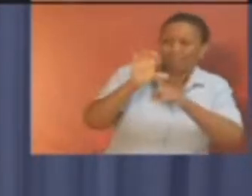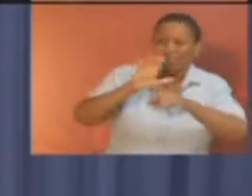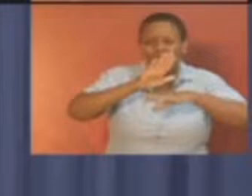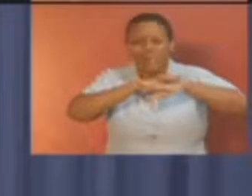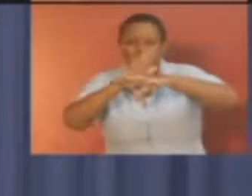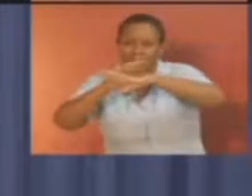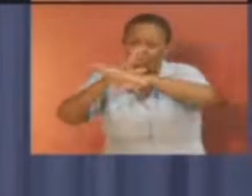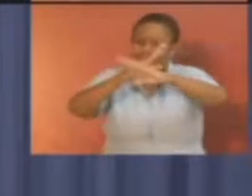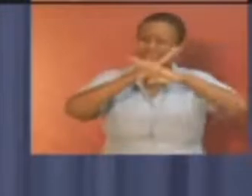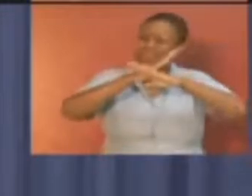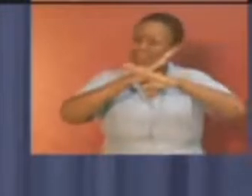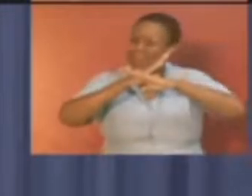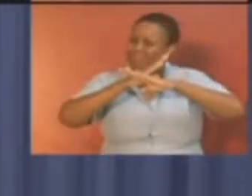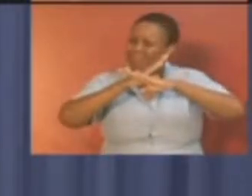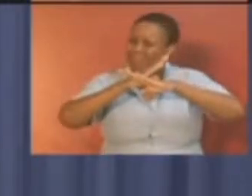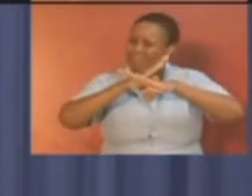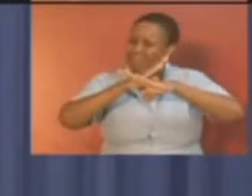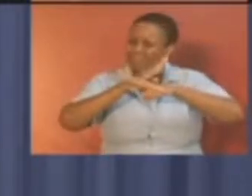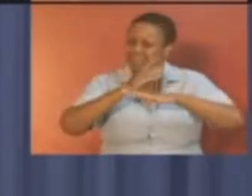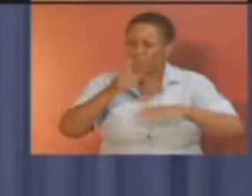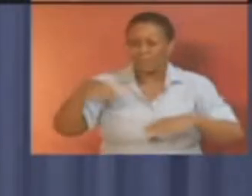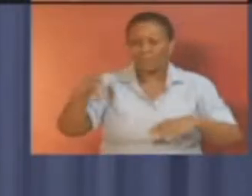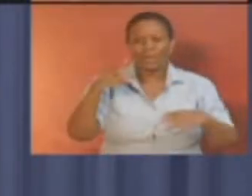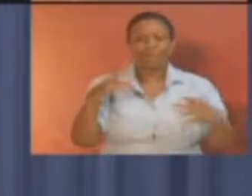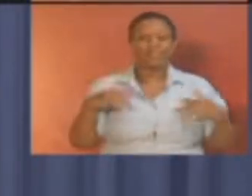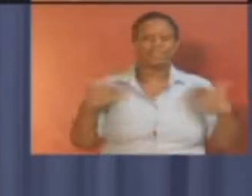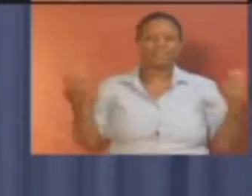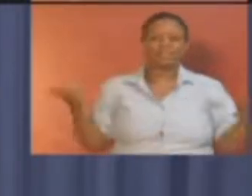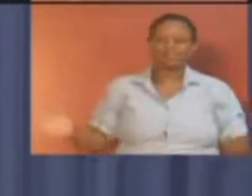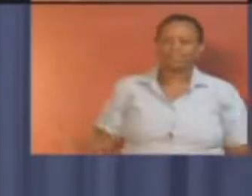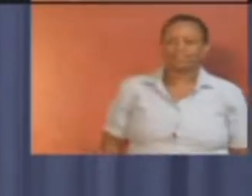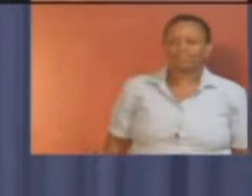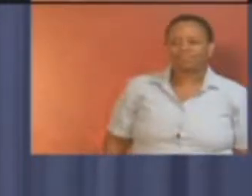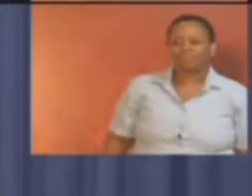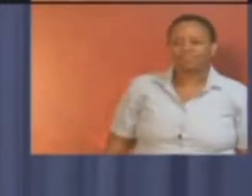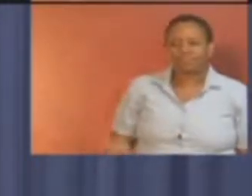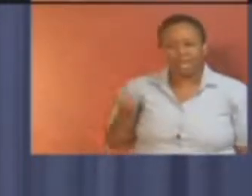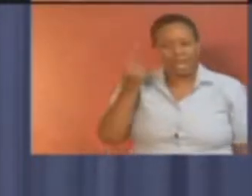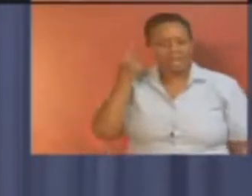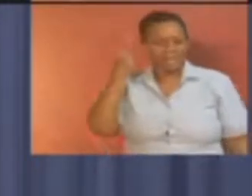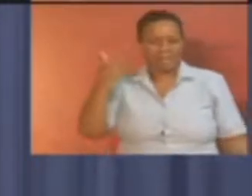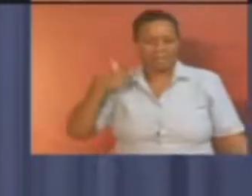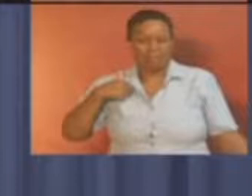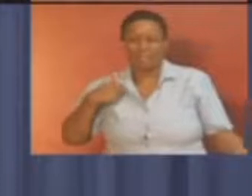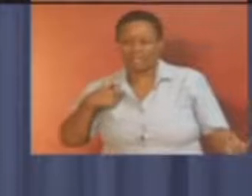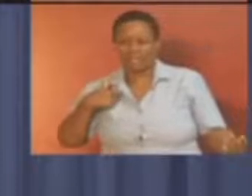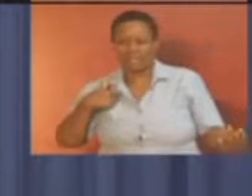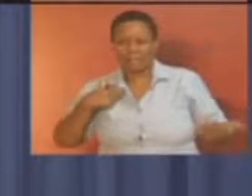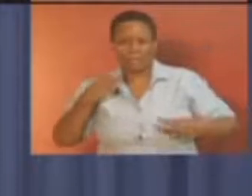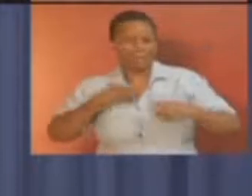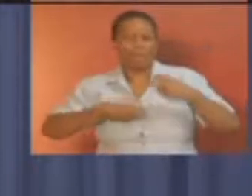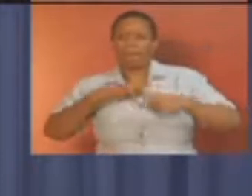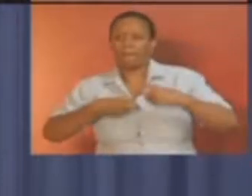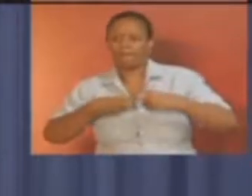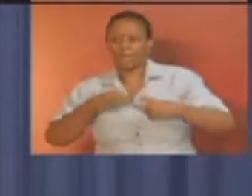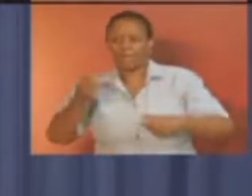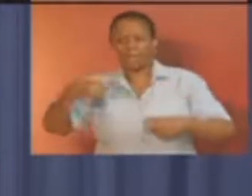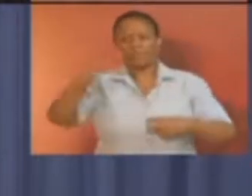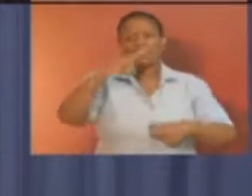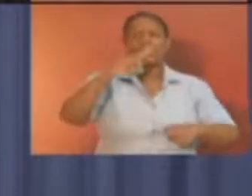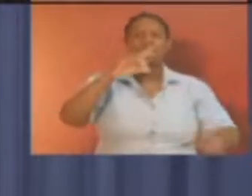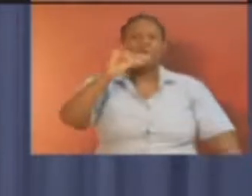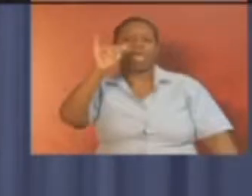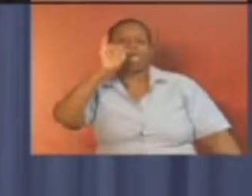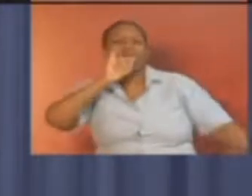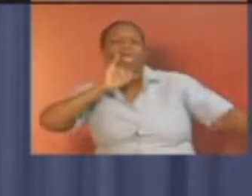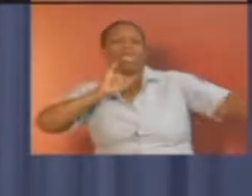Lara Promenade, I have no problem with people drinking the White Oak and Coca-Cola at that time in the morning. But do it home. Don't do it on Brian